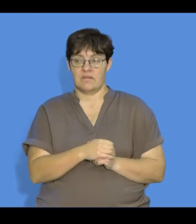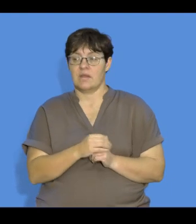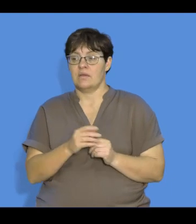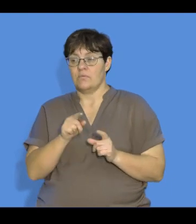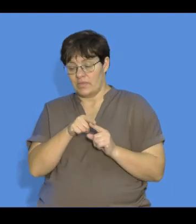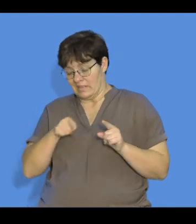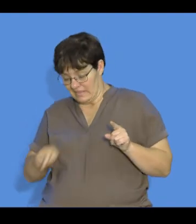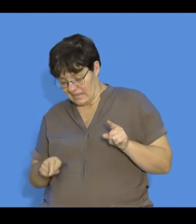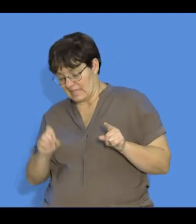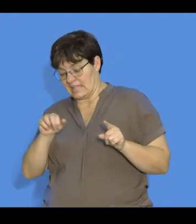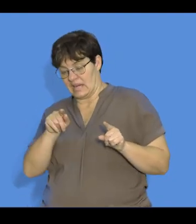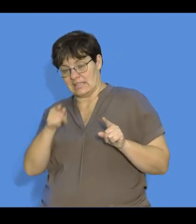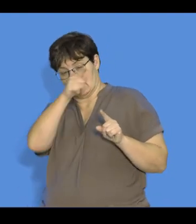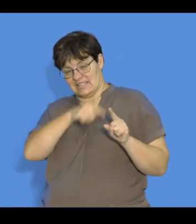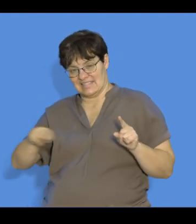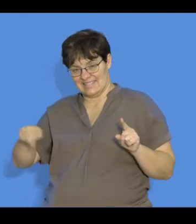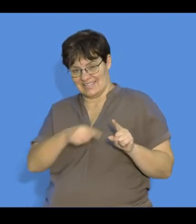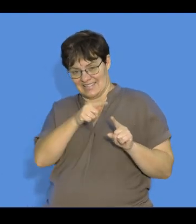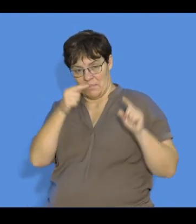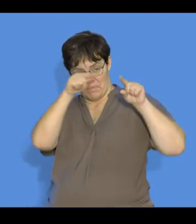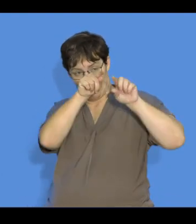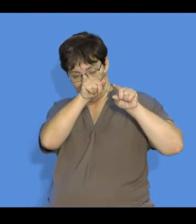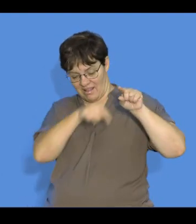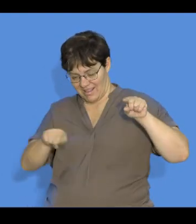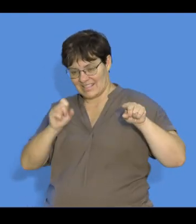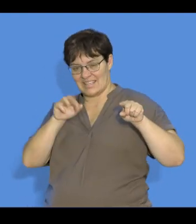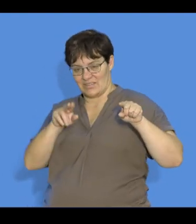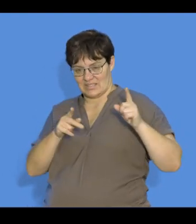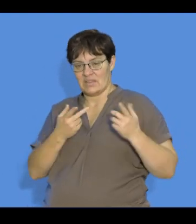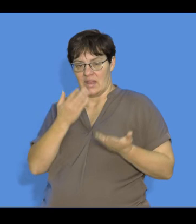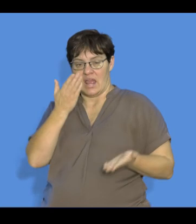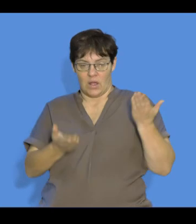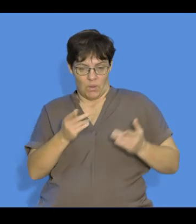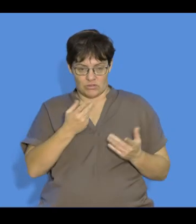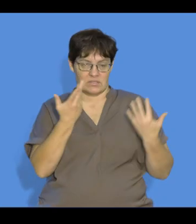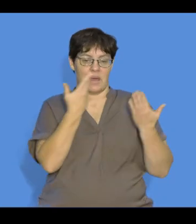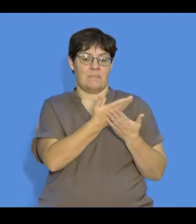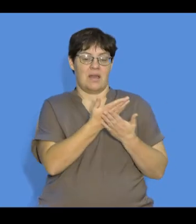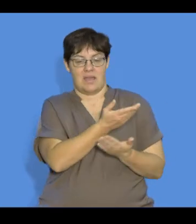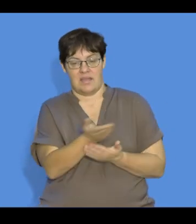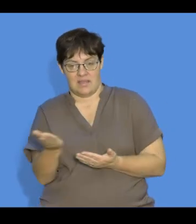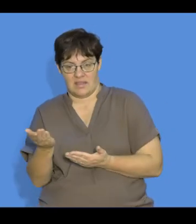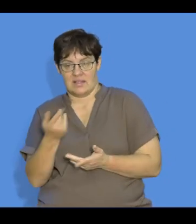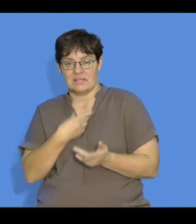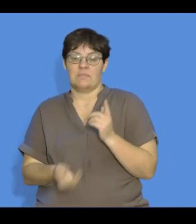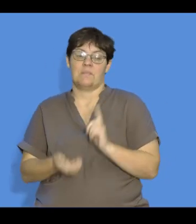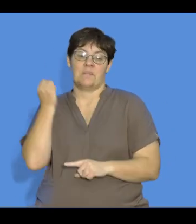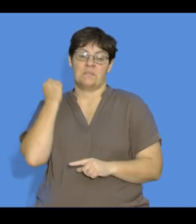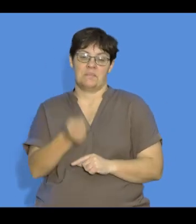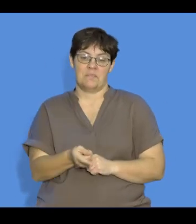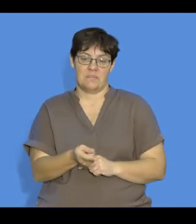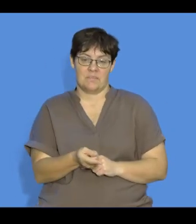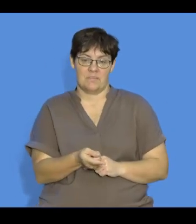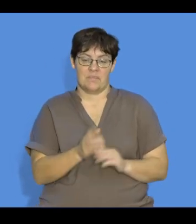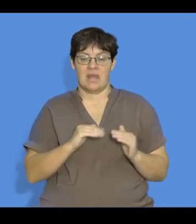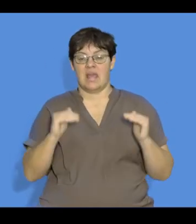parallel, which is in series with that. Then as a result, we're able to apply the equations, and we also managed to